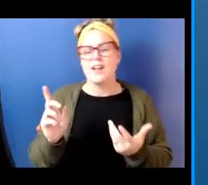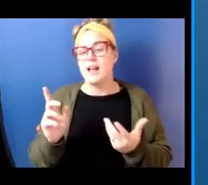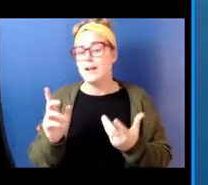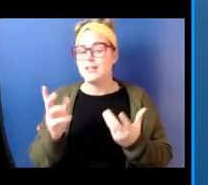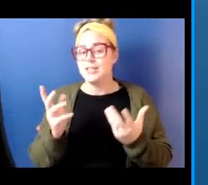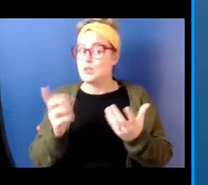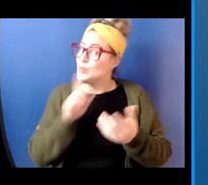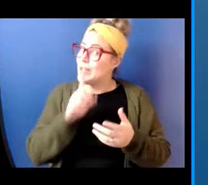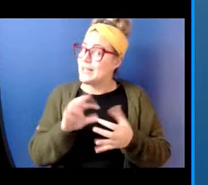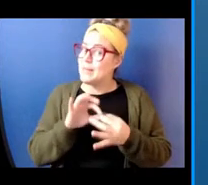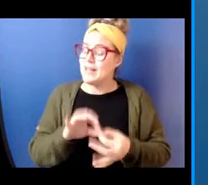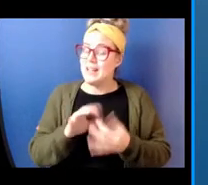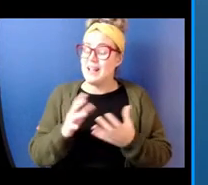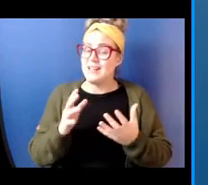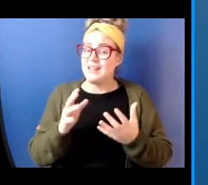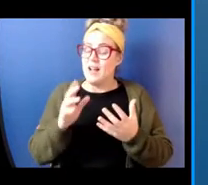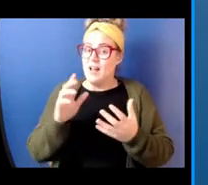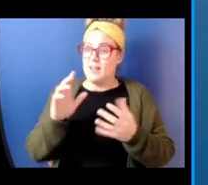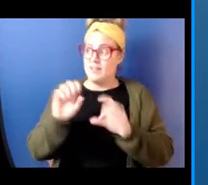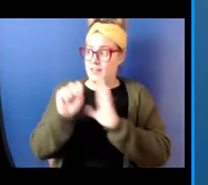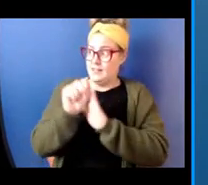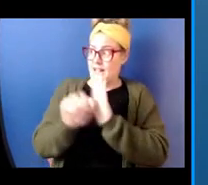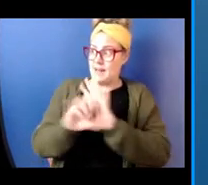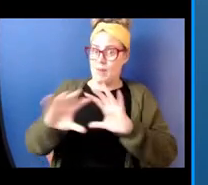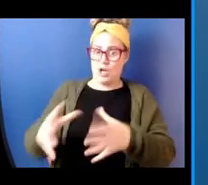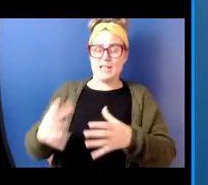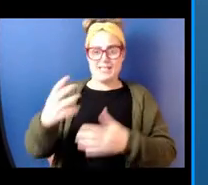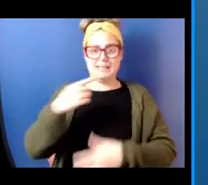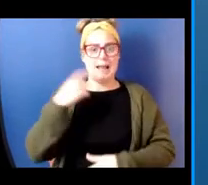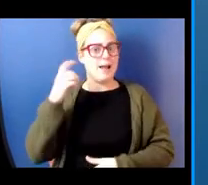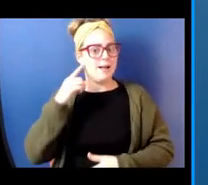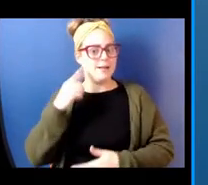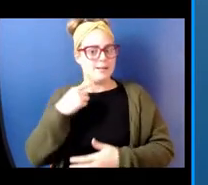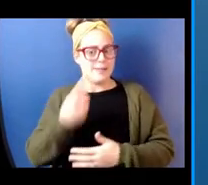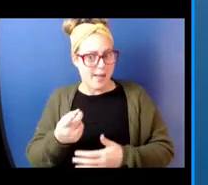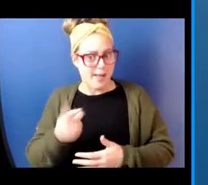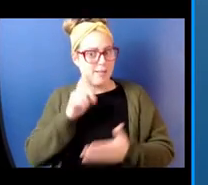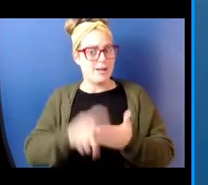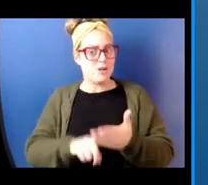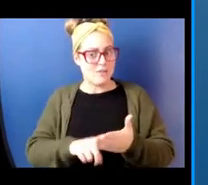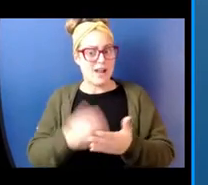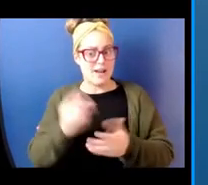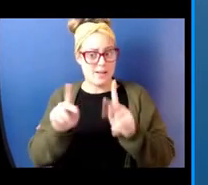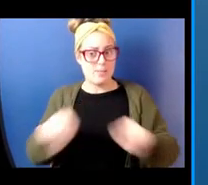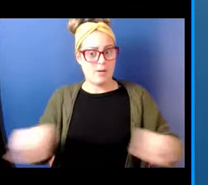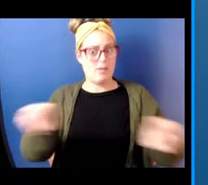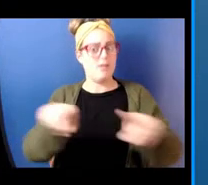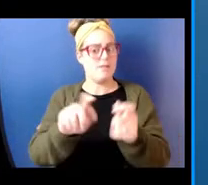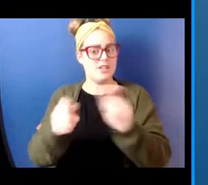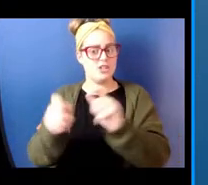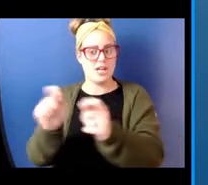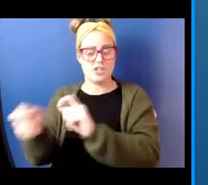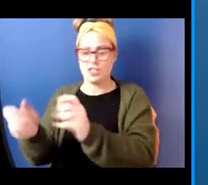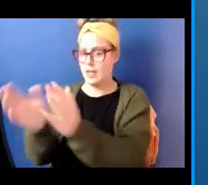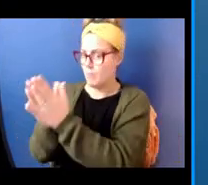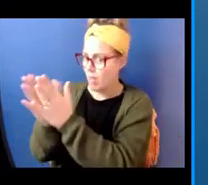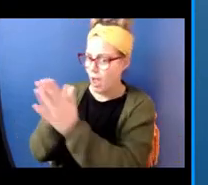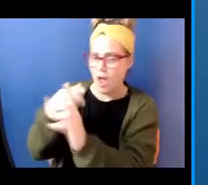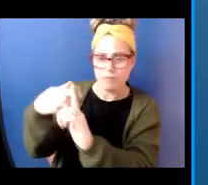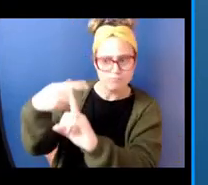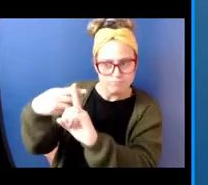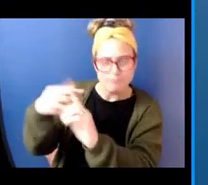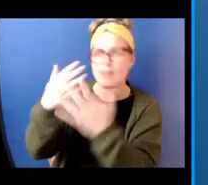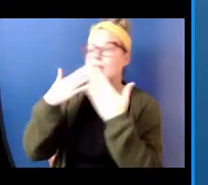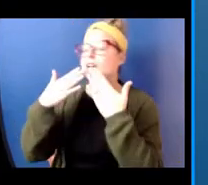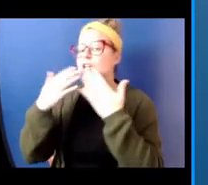state parties that we have been notified of some of these changes I want to applaud to State parties for what you do I know we put a lot of burden on